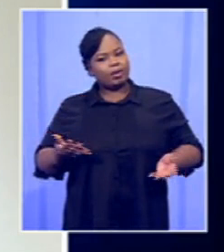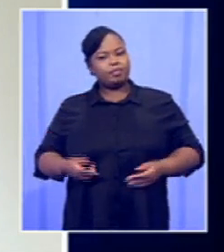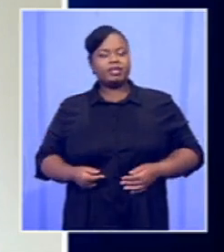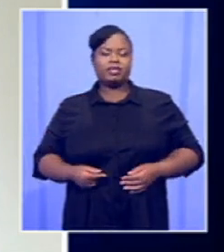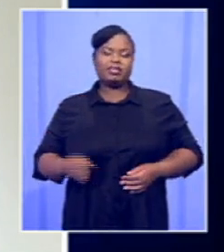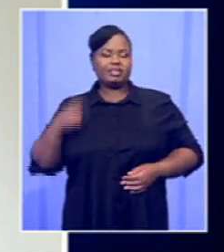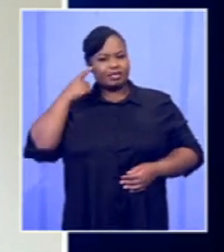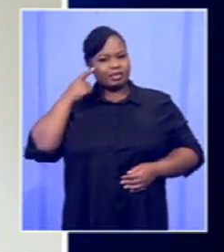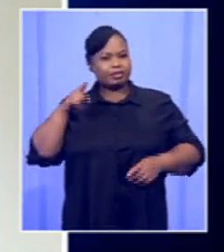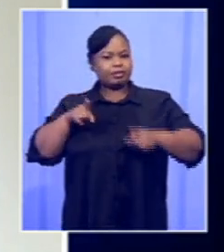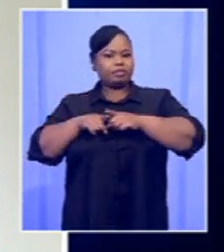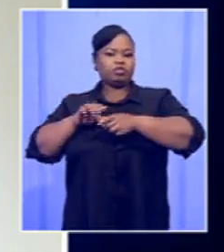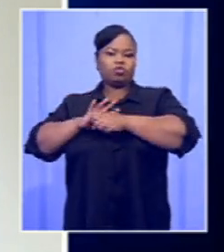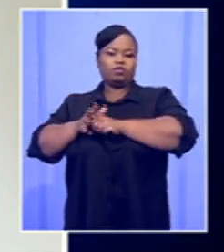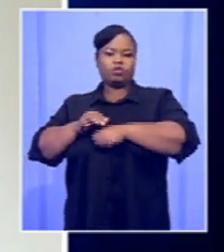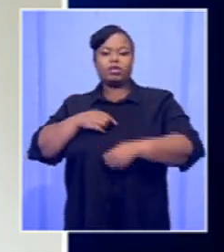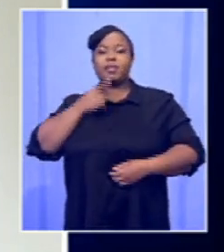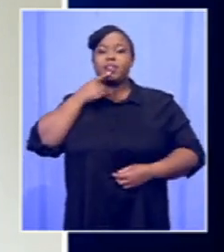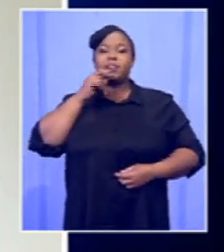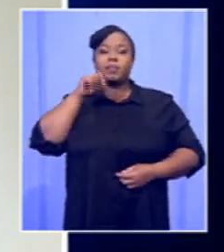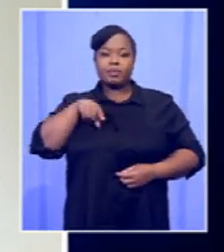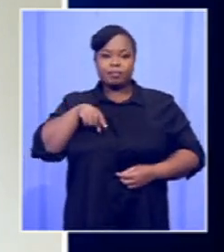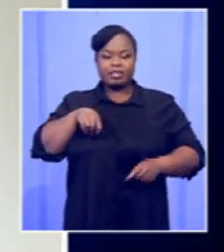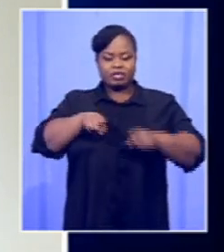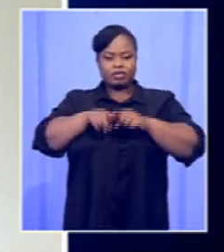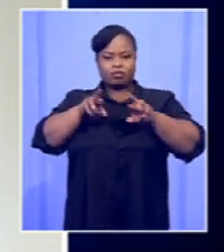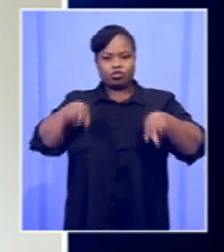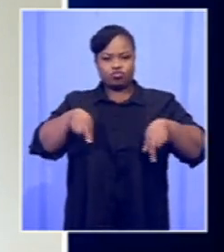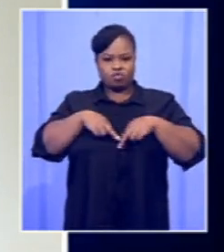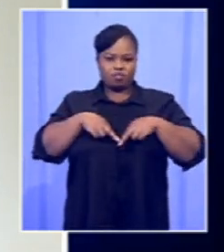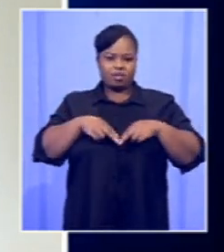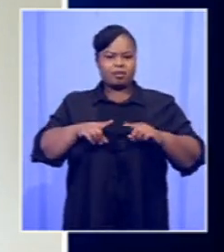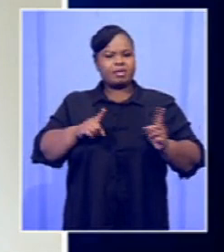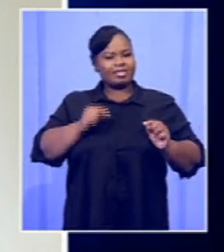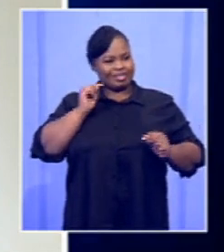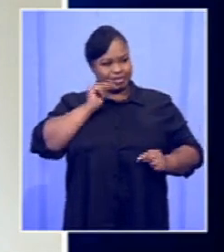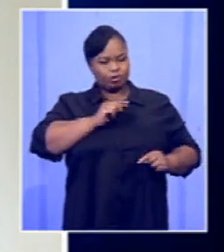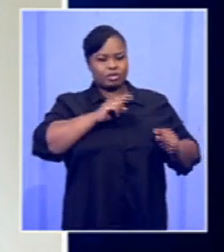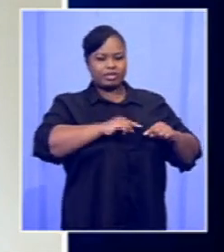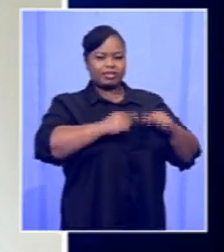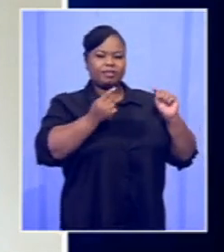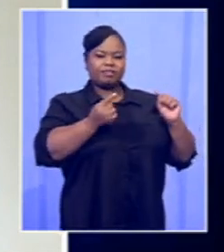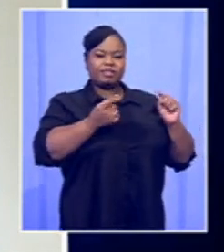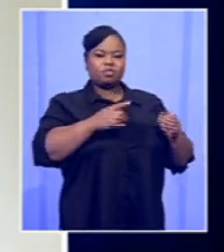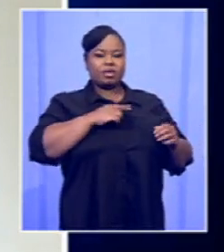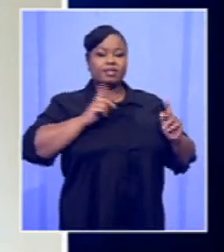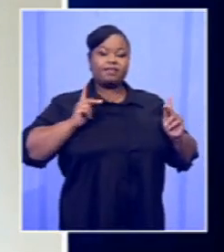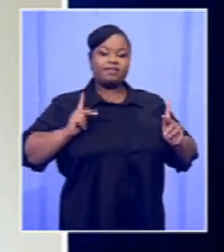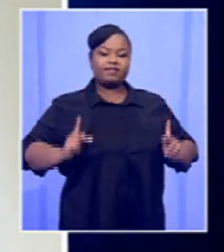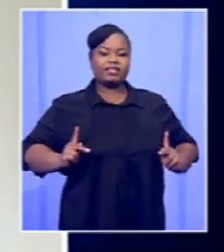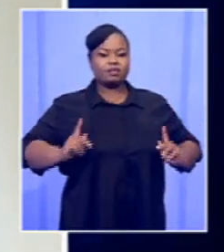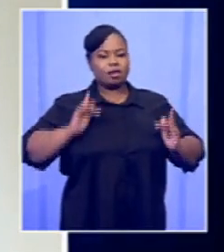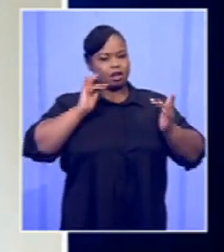as COVID, whereby it was droplets being in the same room, etc. Whereas this one, it's more of, physical